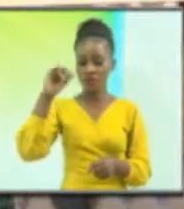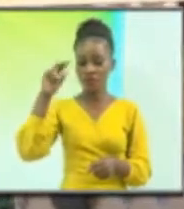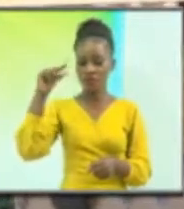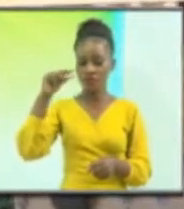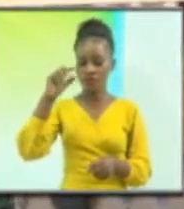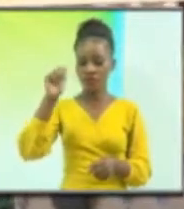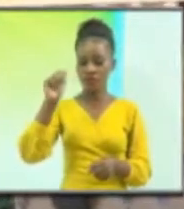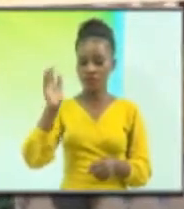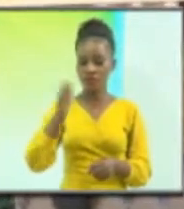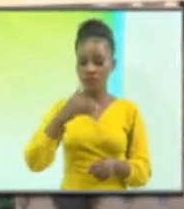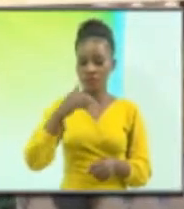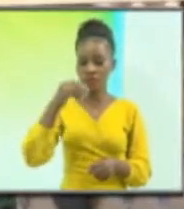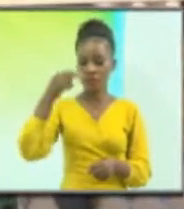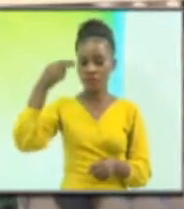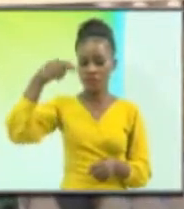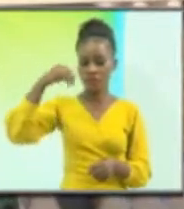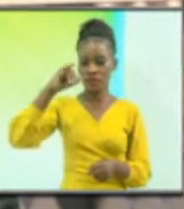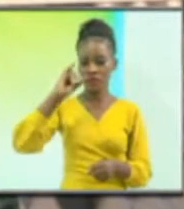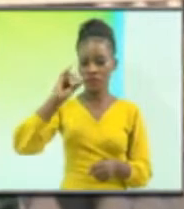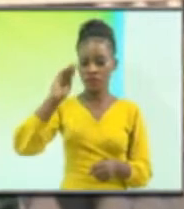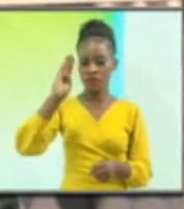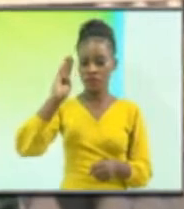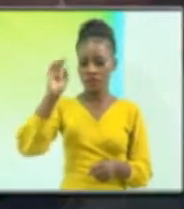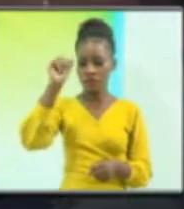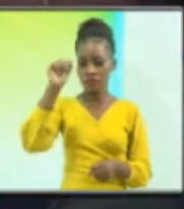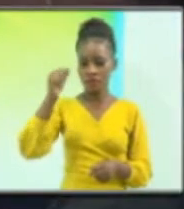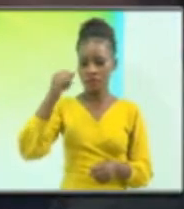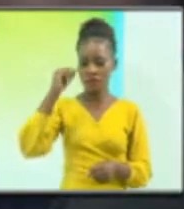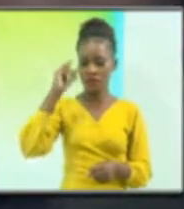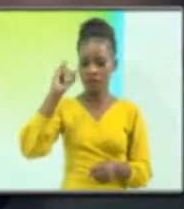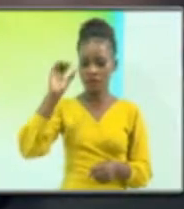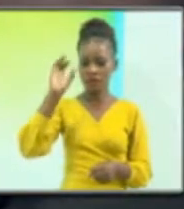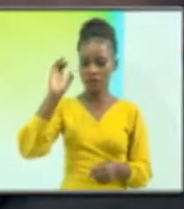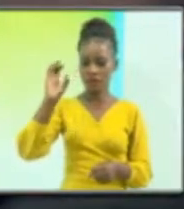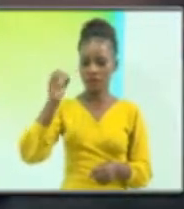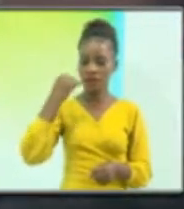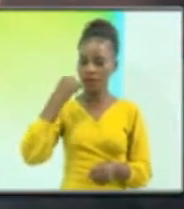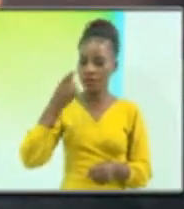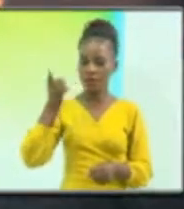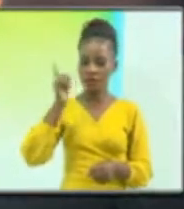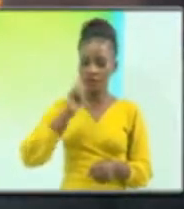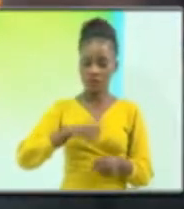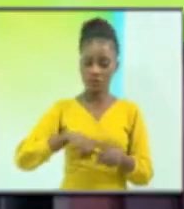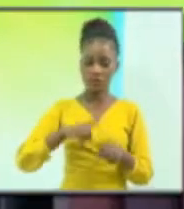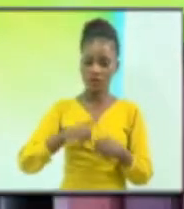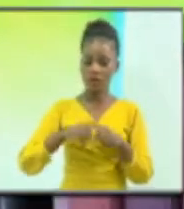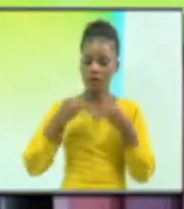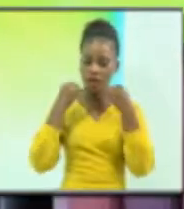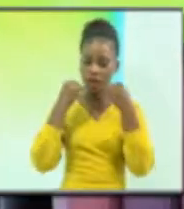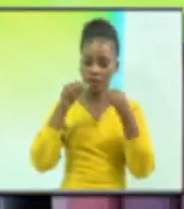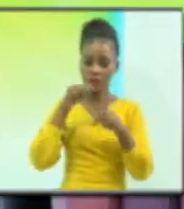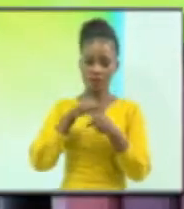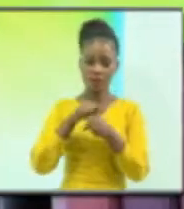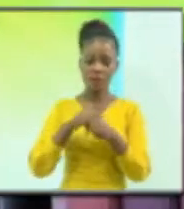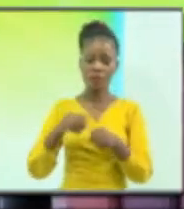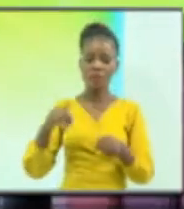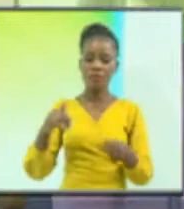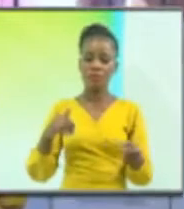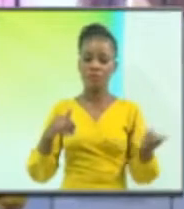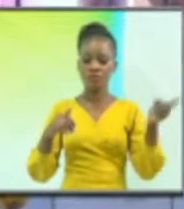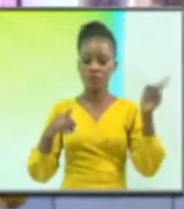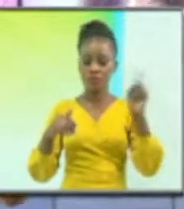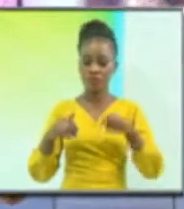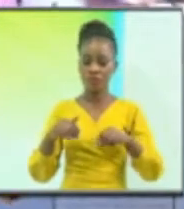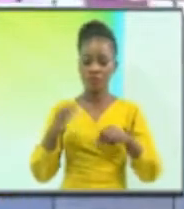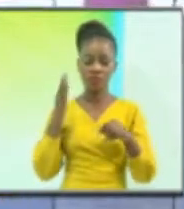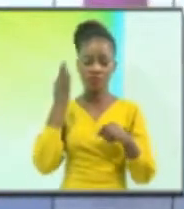we have a lot, among others. Kengoma Brenda, a dealer in imported products in the